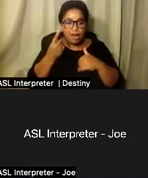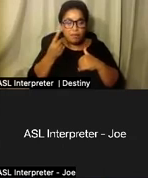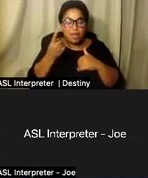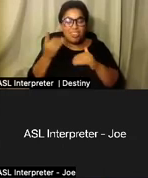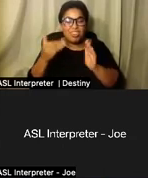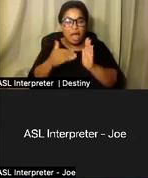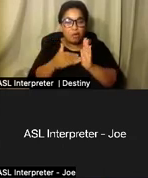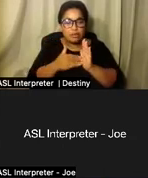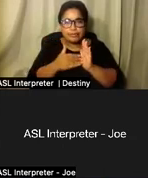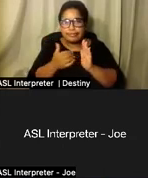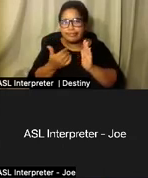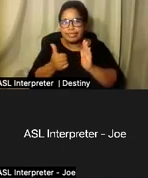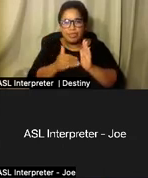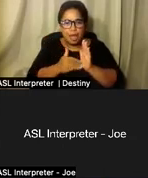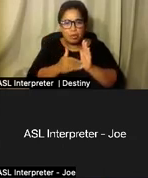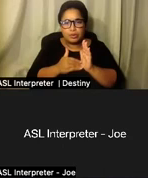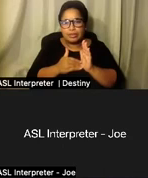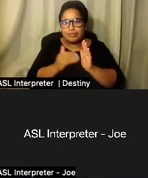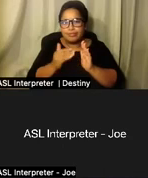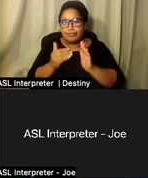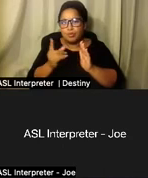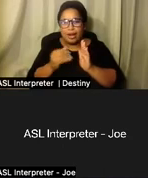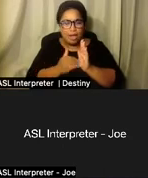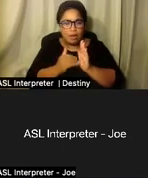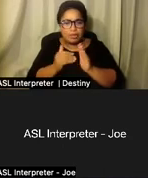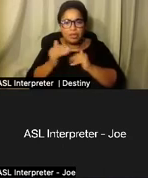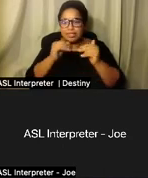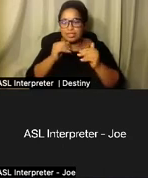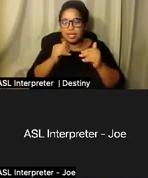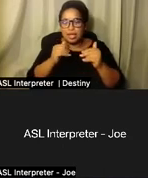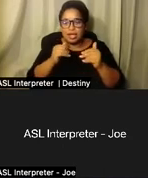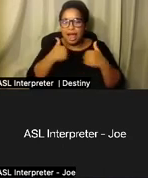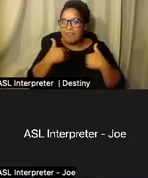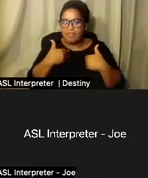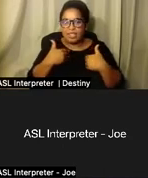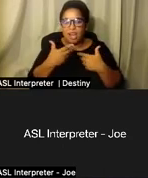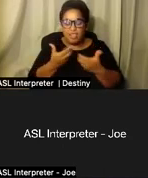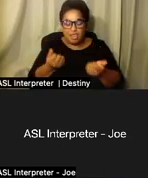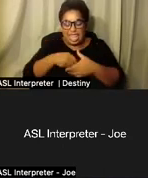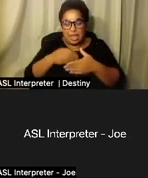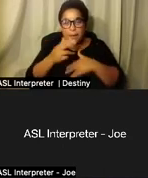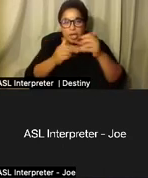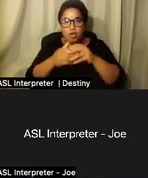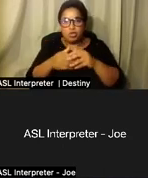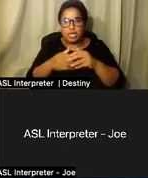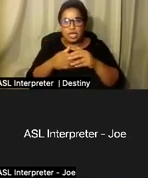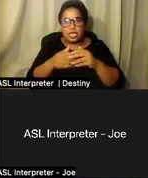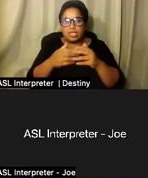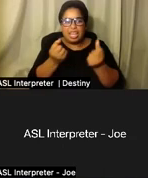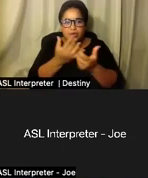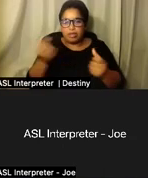thousands, tens of thousands of buildings that didn't yet had all their contents thrown around inside. Causing damage.